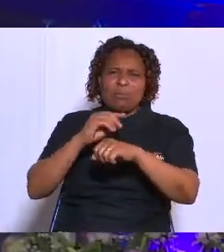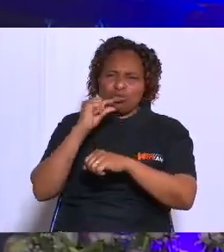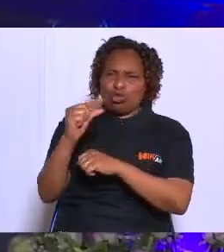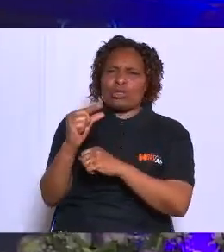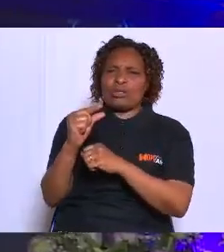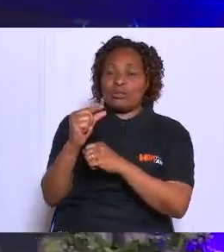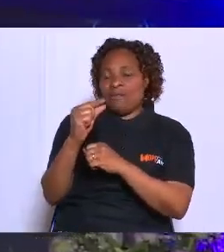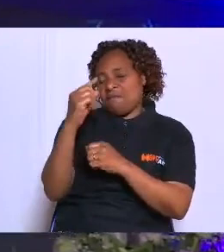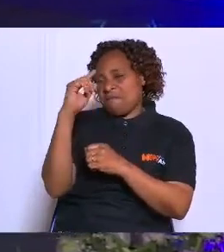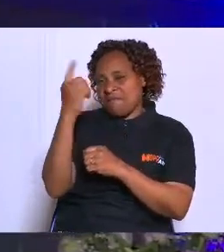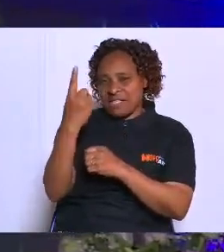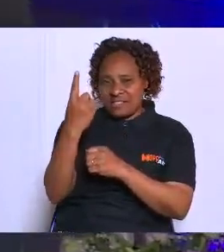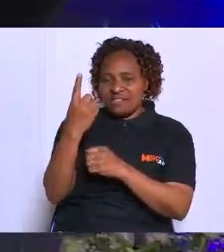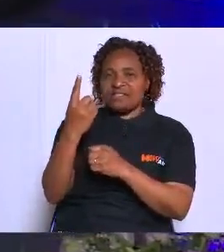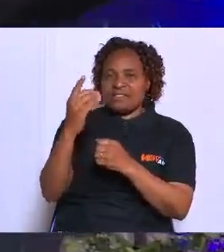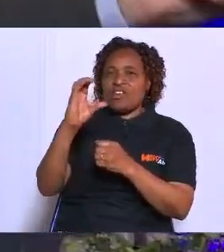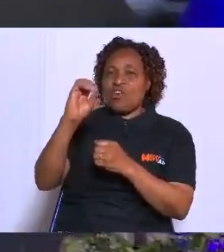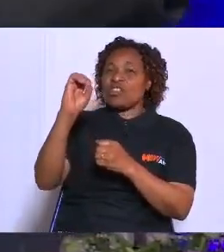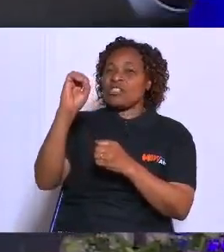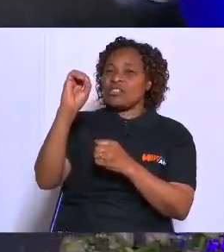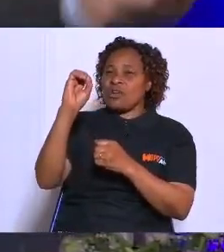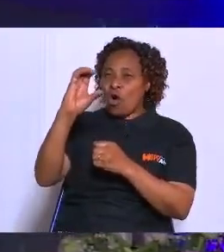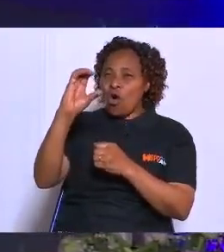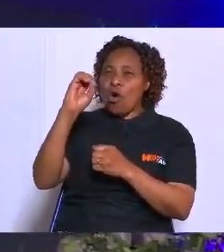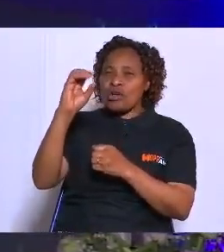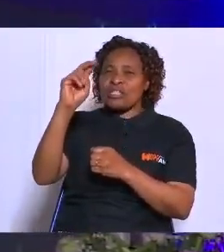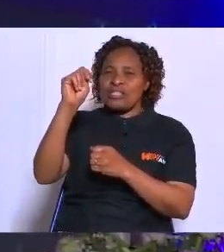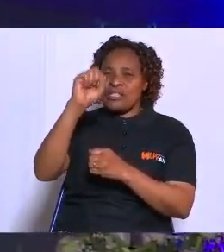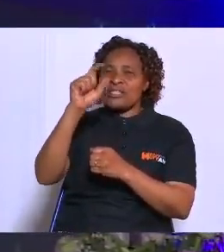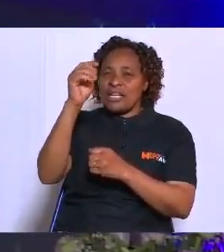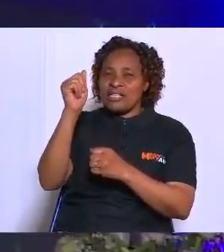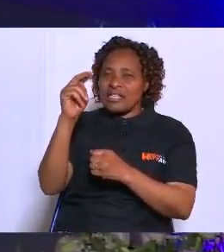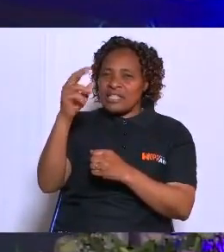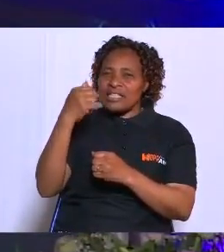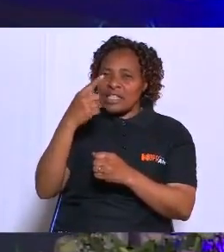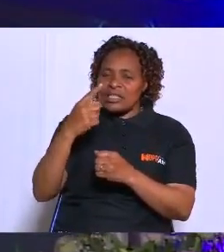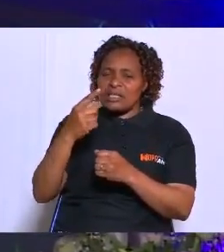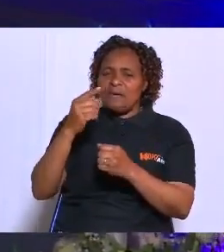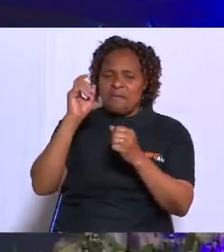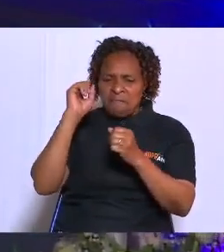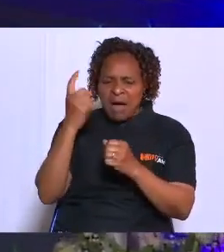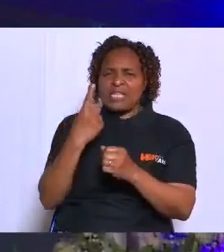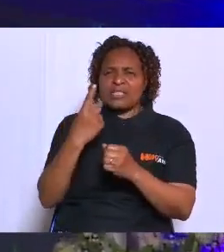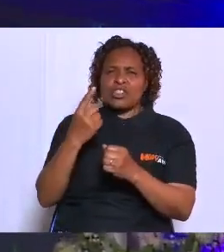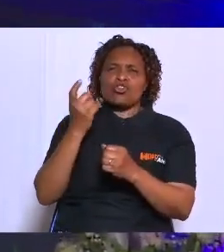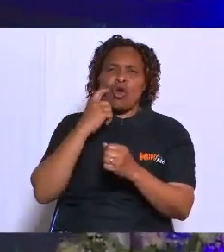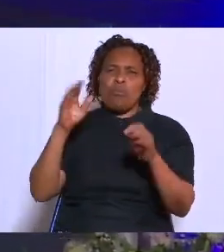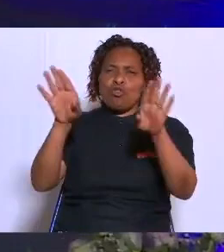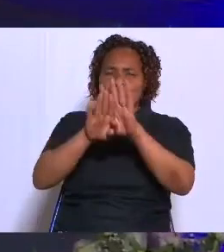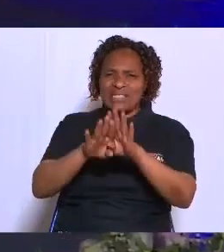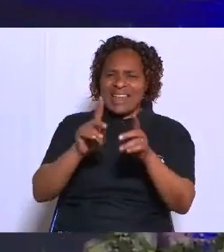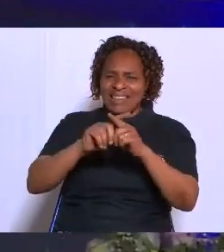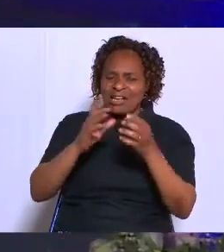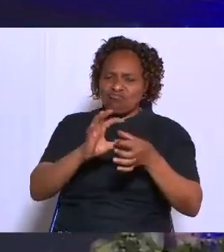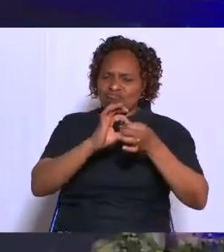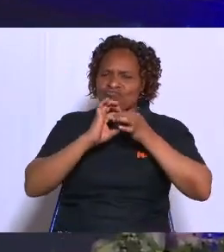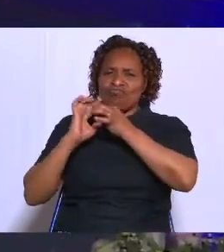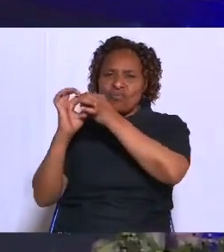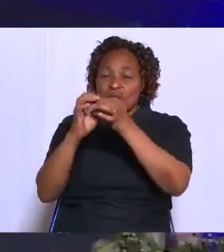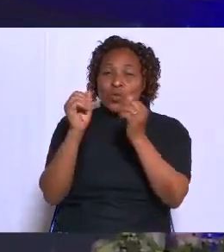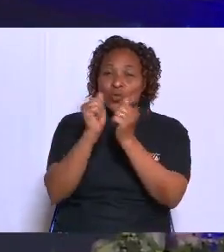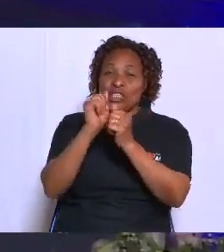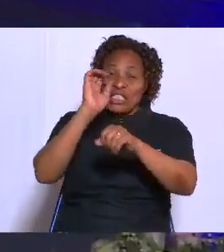so first Constantine said let's have all the shops closed on Sunday then uniting with church leaders